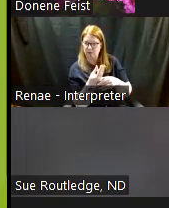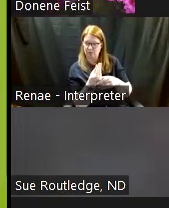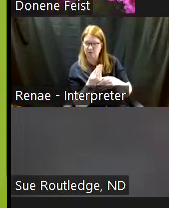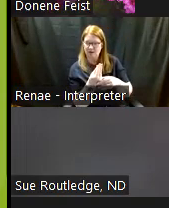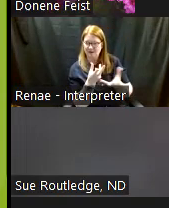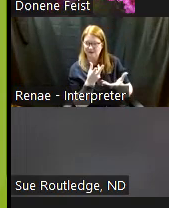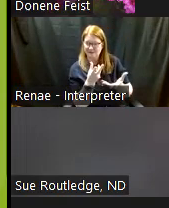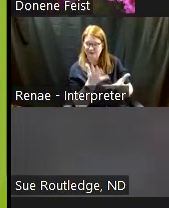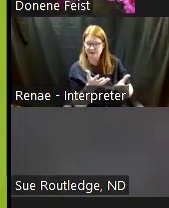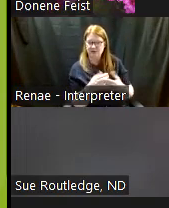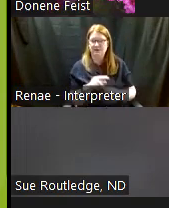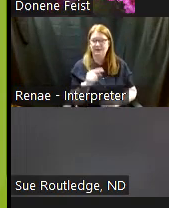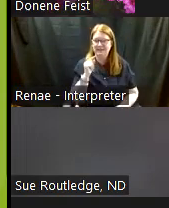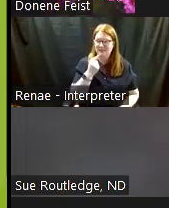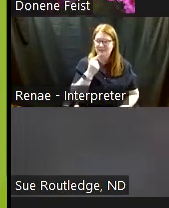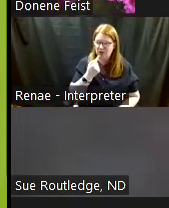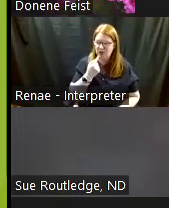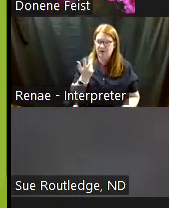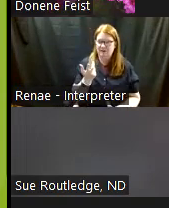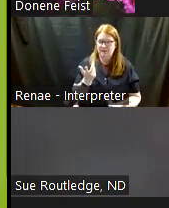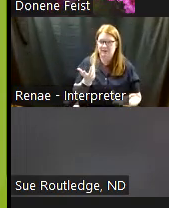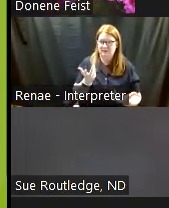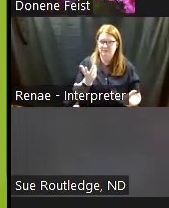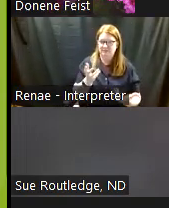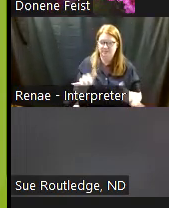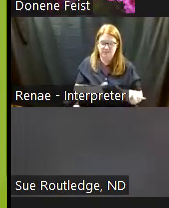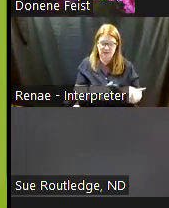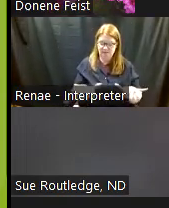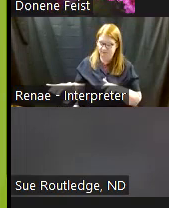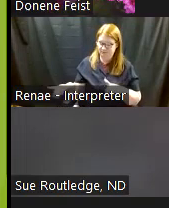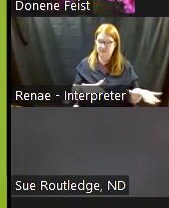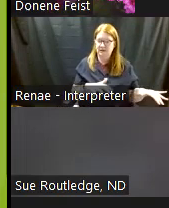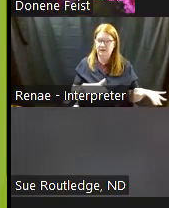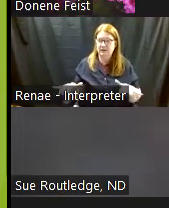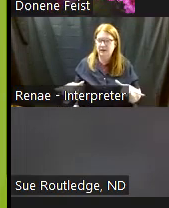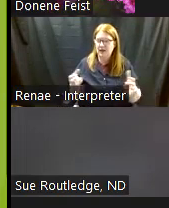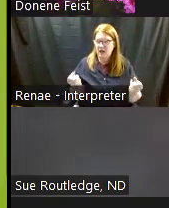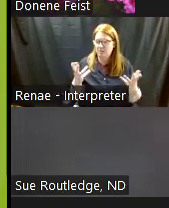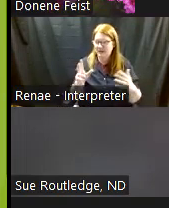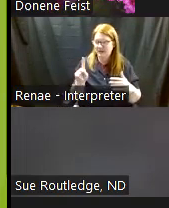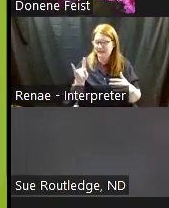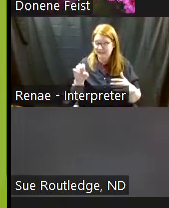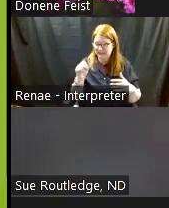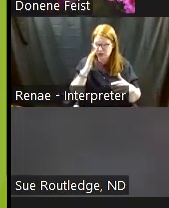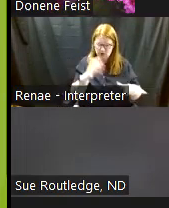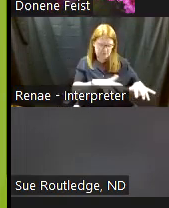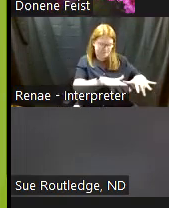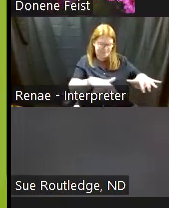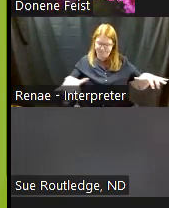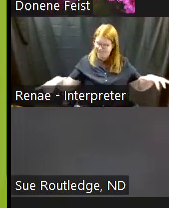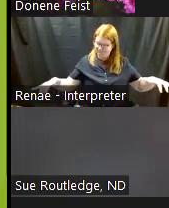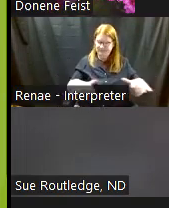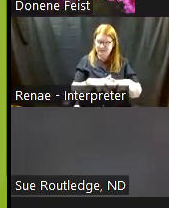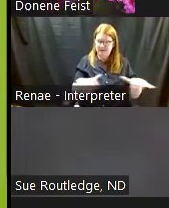analogy, severe hearing loss is like we're missing, I don't know how many keys there are on a piano, but if we took the whole piano, to me, severe